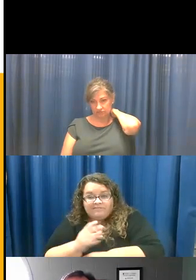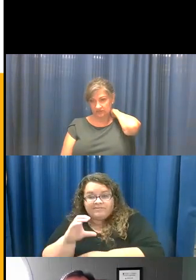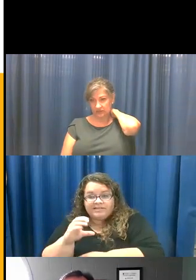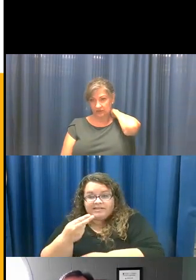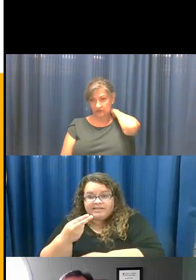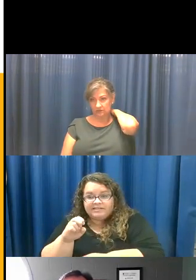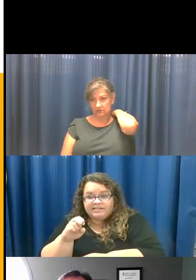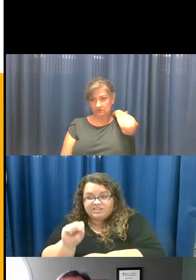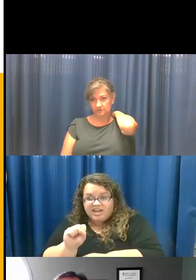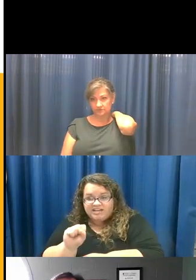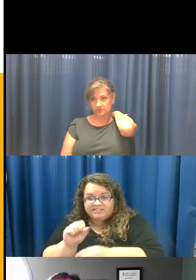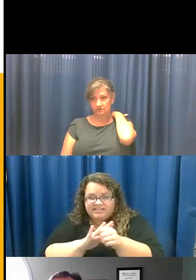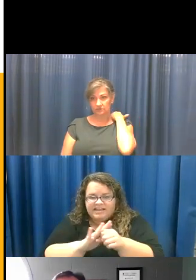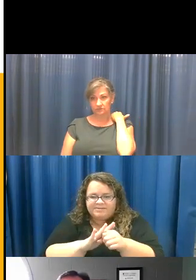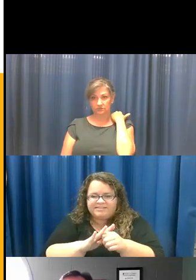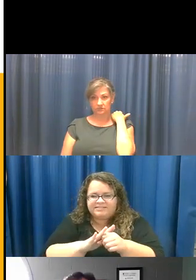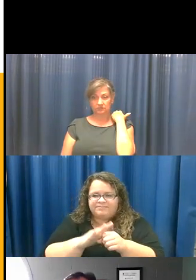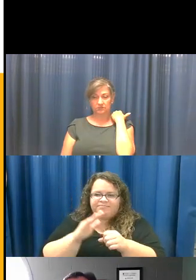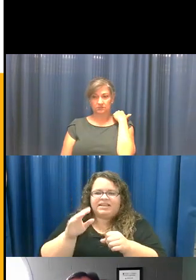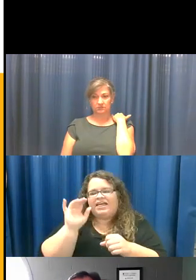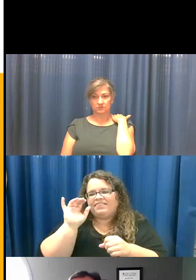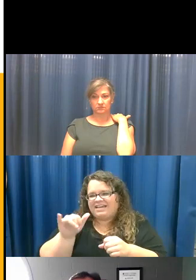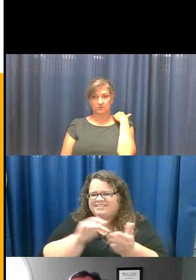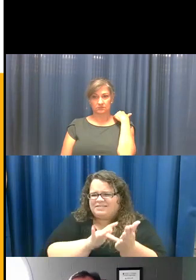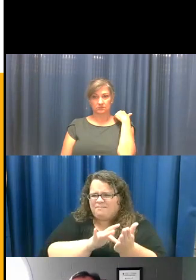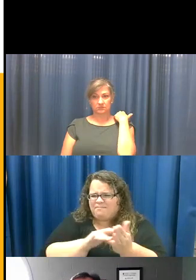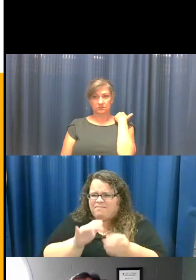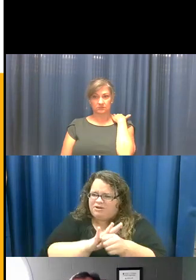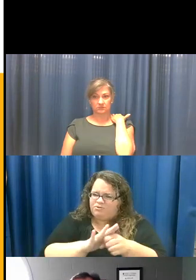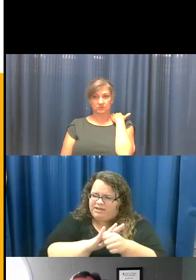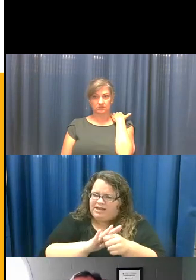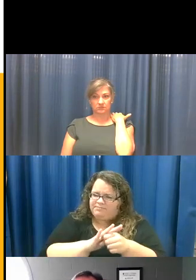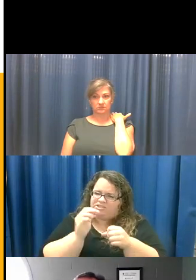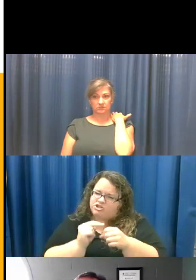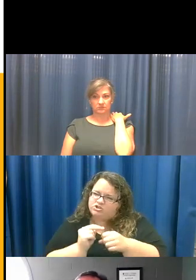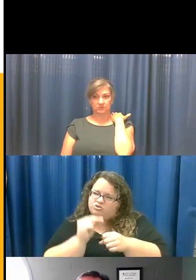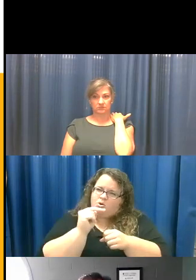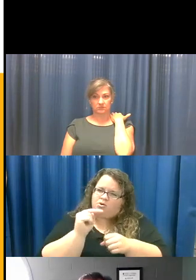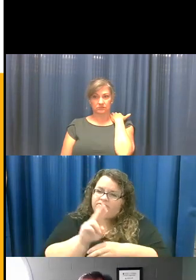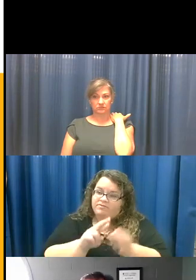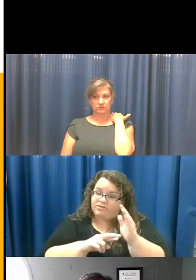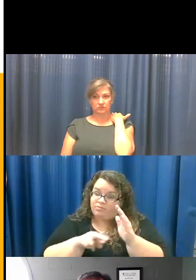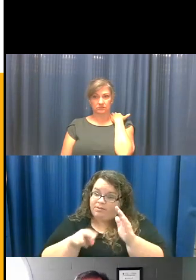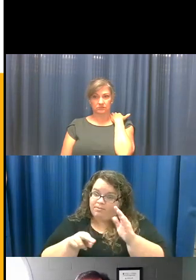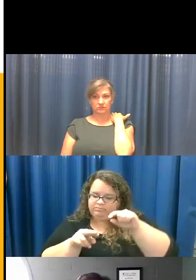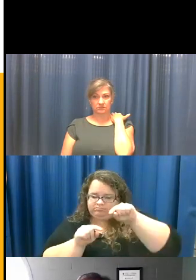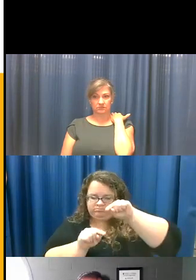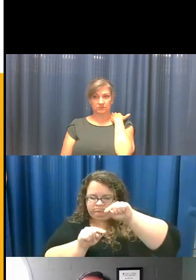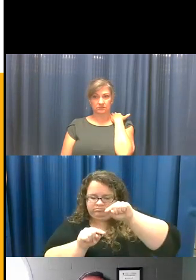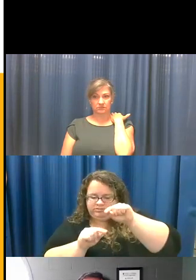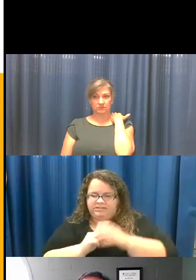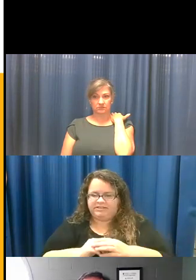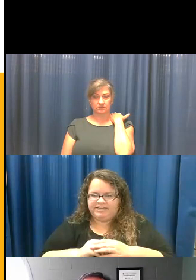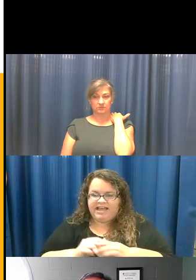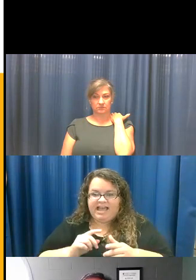just north of Rampart Range campus. We remodeled about half of that 2 years ago. Then COVID, we were literally